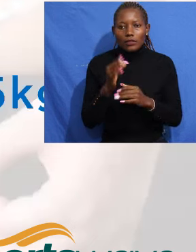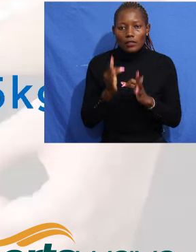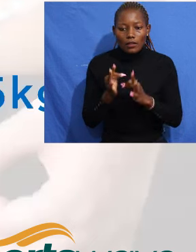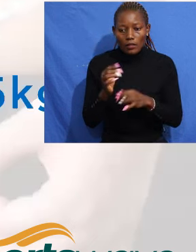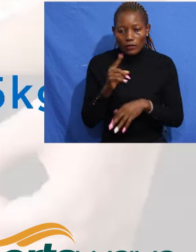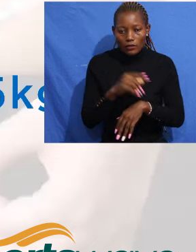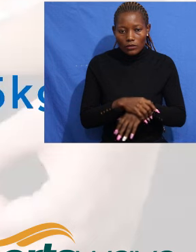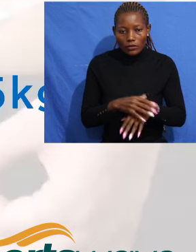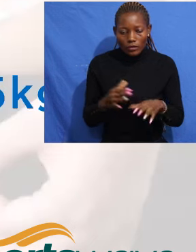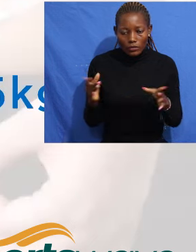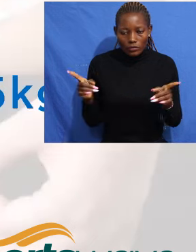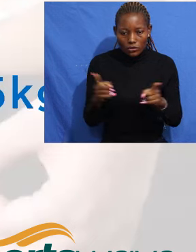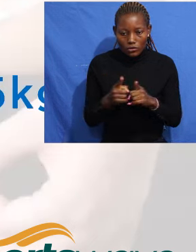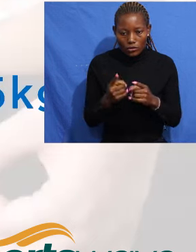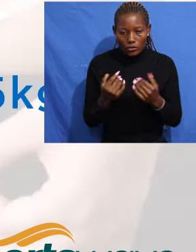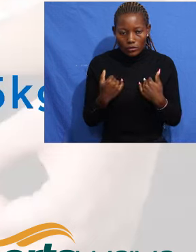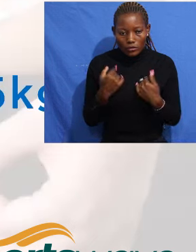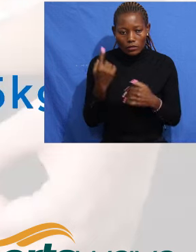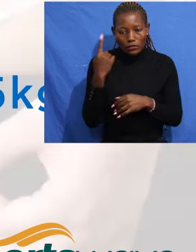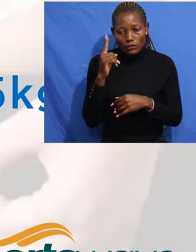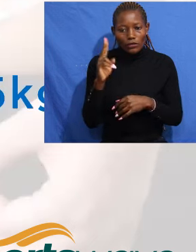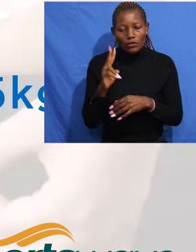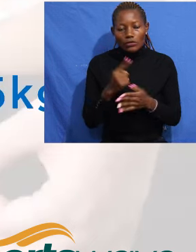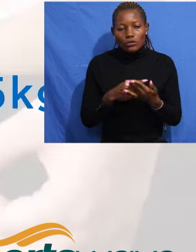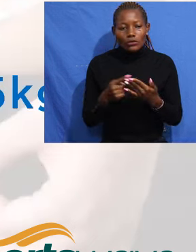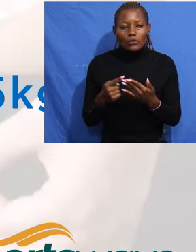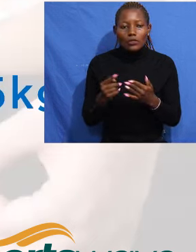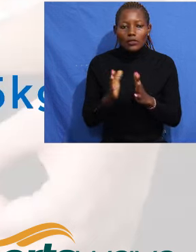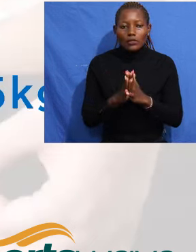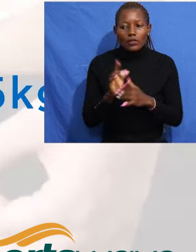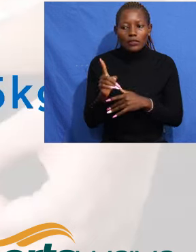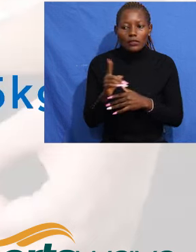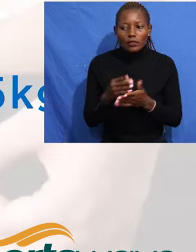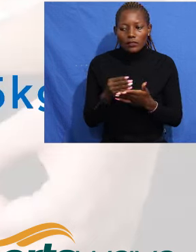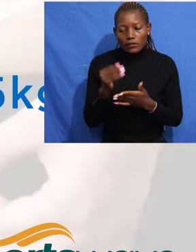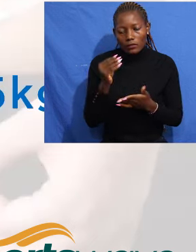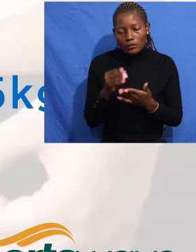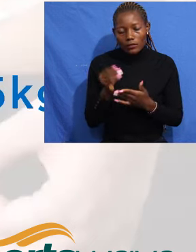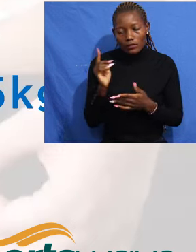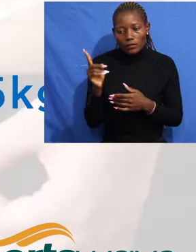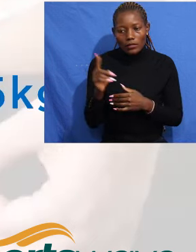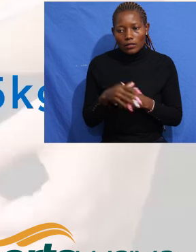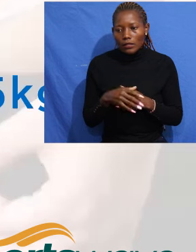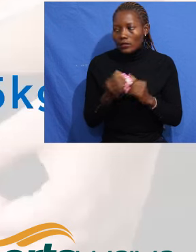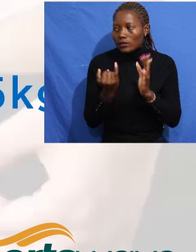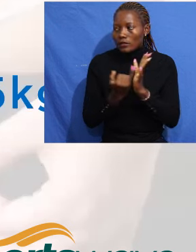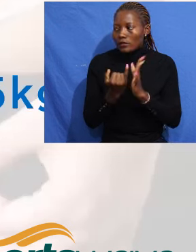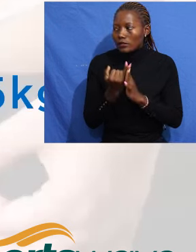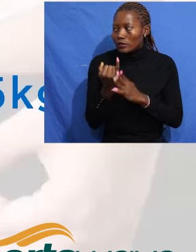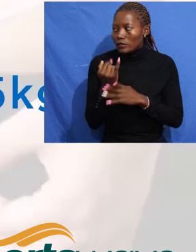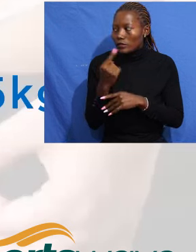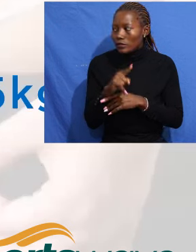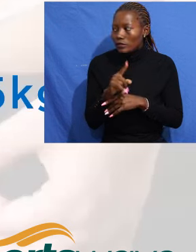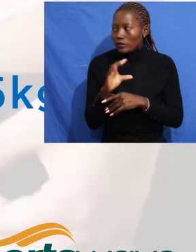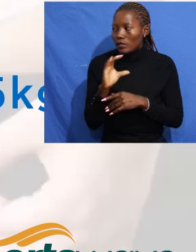get short sleep for 2 weeks, in this study, the subject increased their calorie